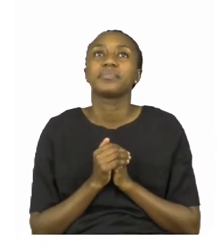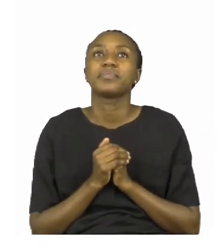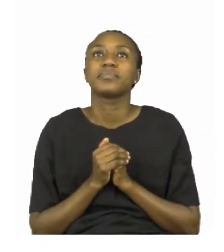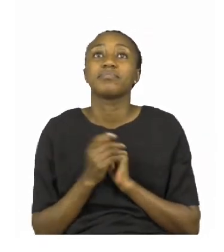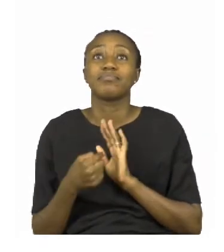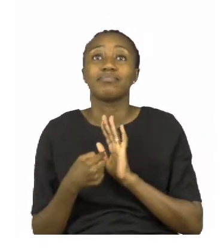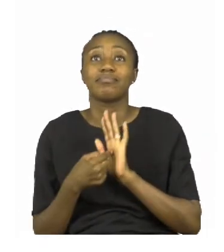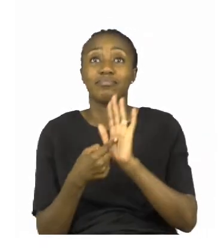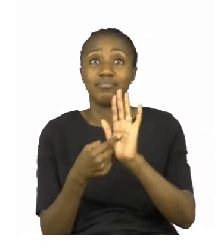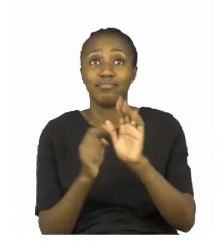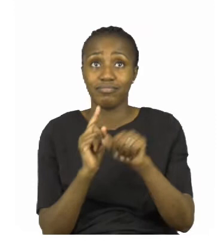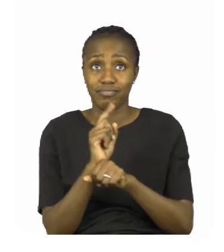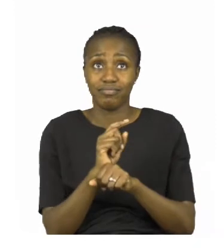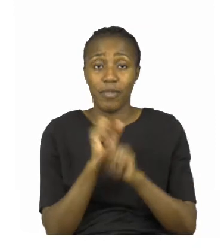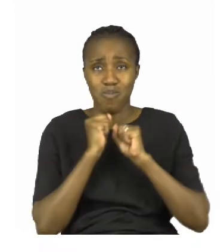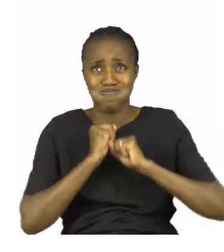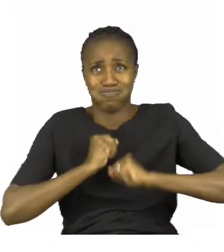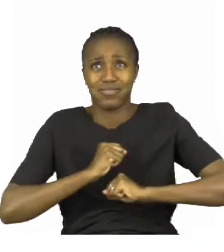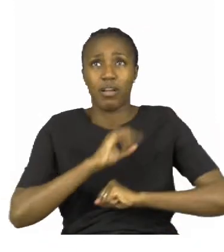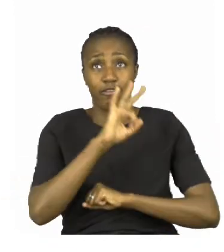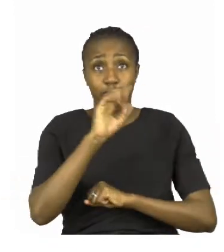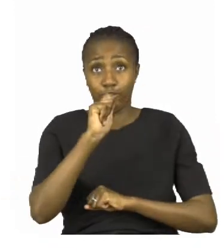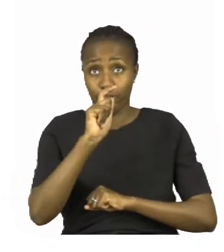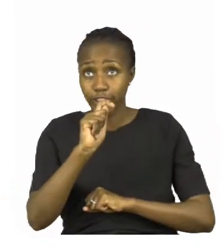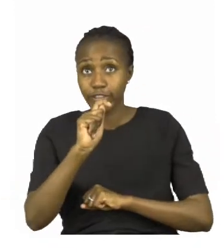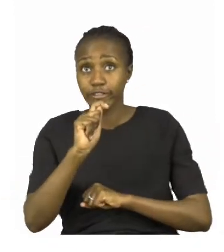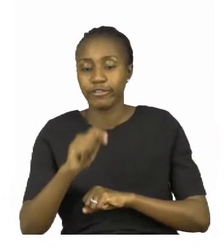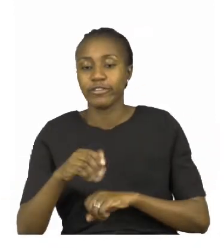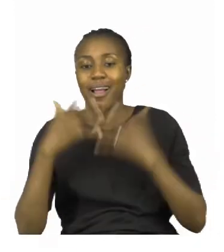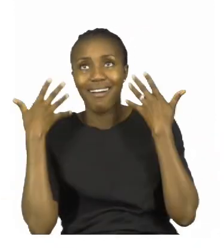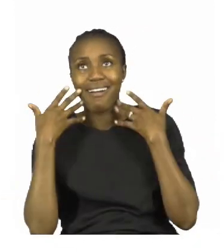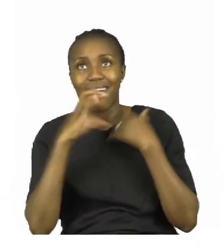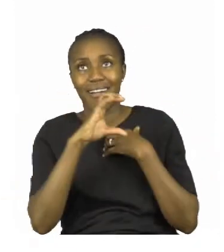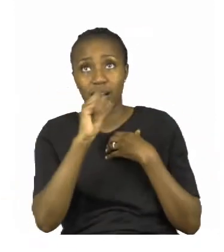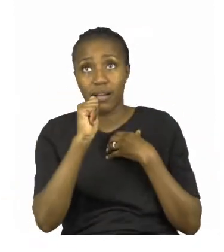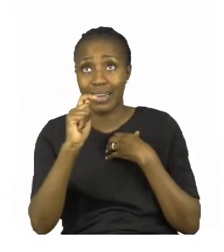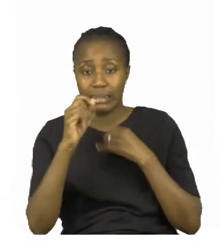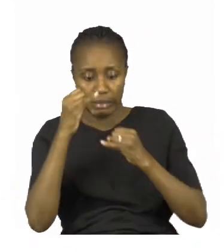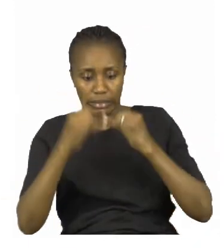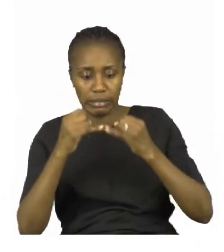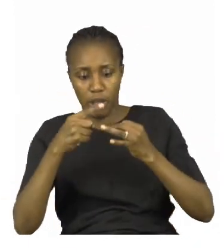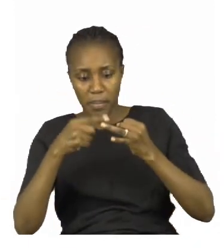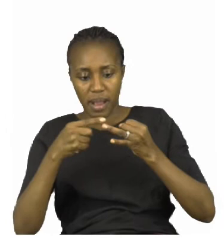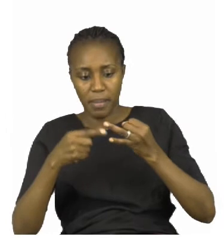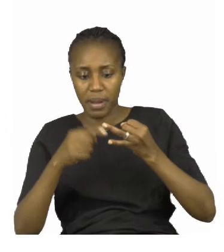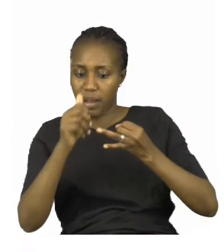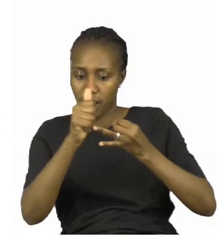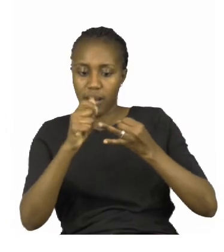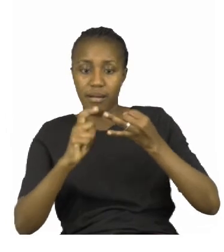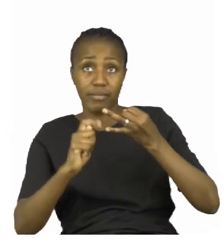you. Fat and cat. Wow, did you hear that?